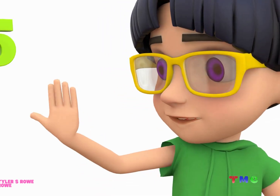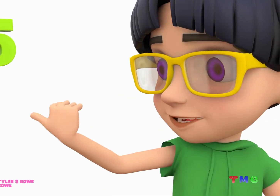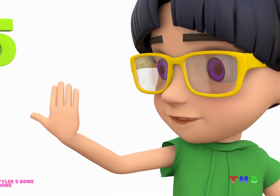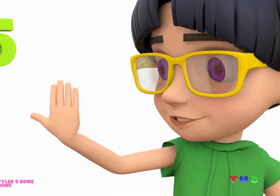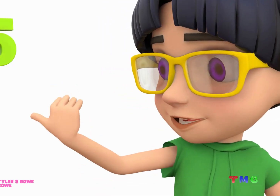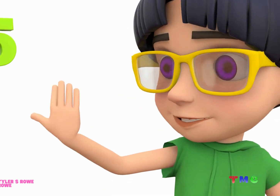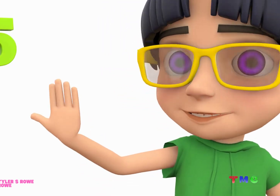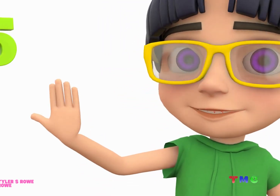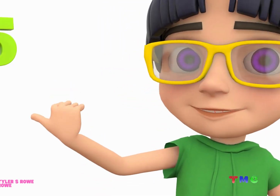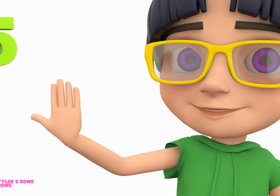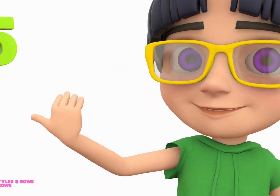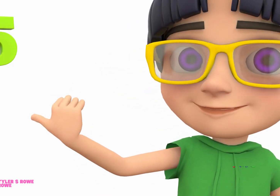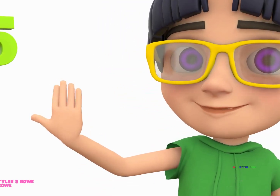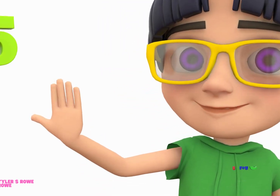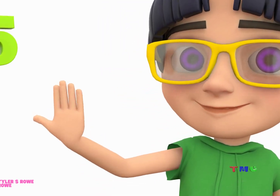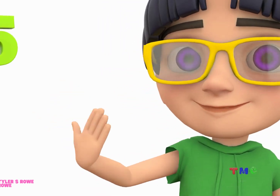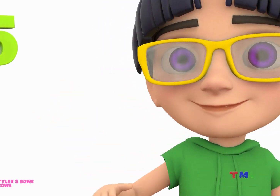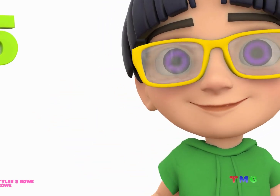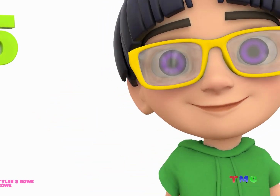and 15.